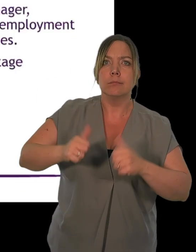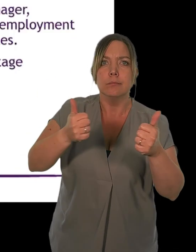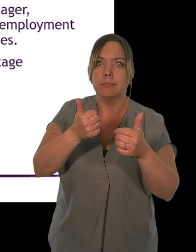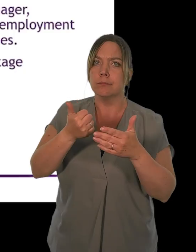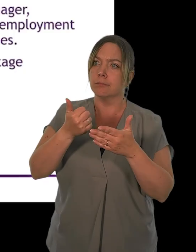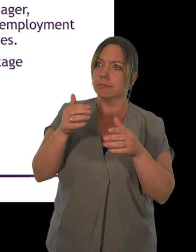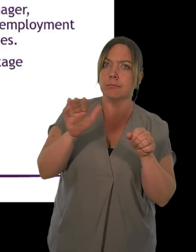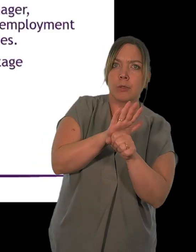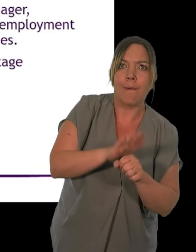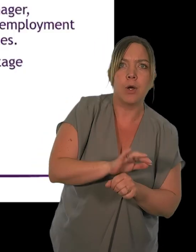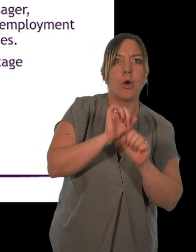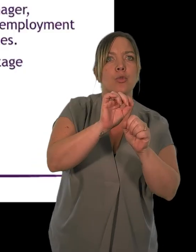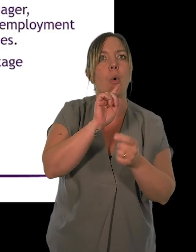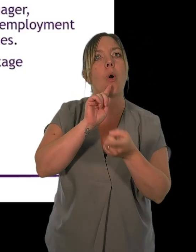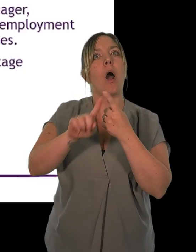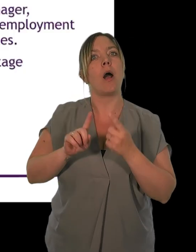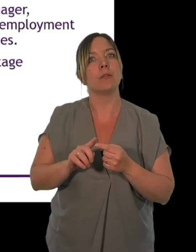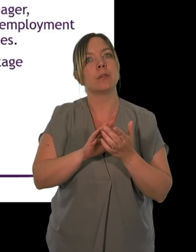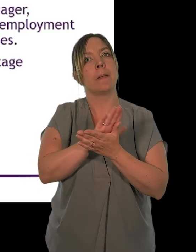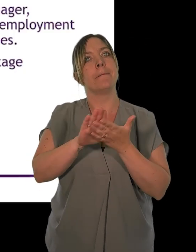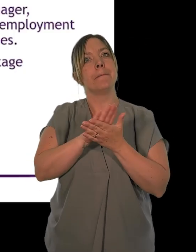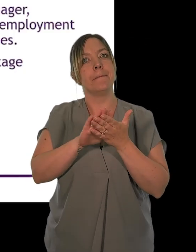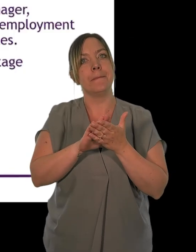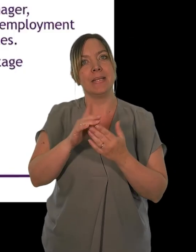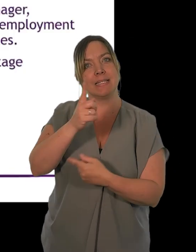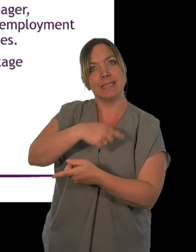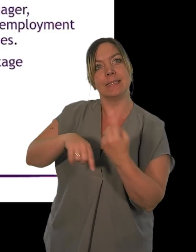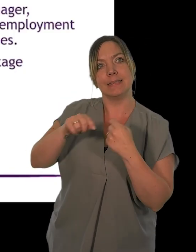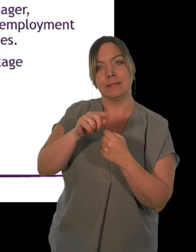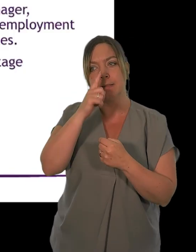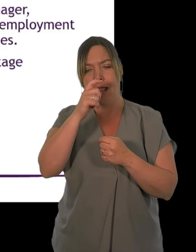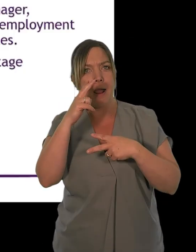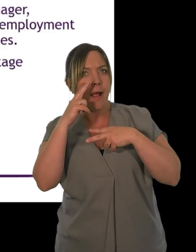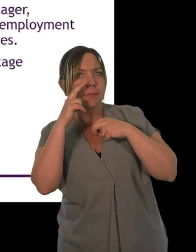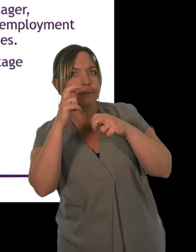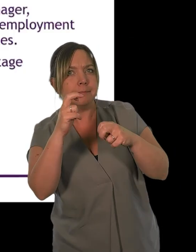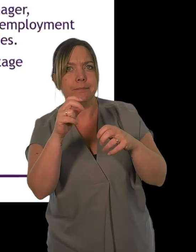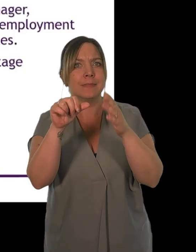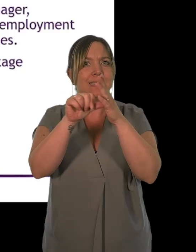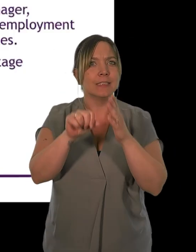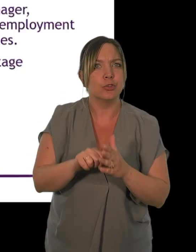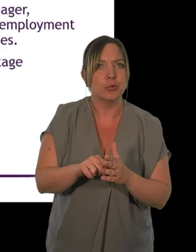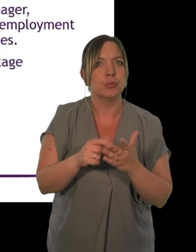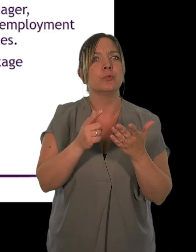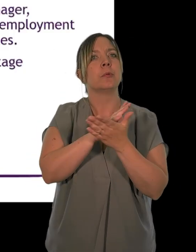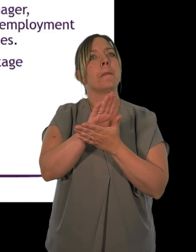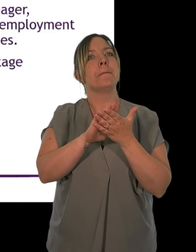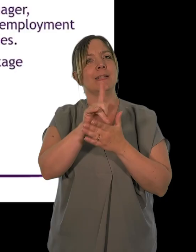retention? How could the employment relations case advisor support retention?